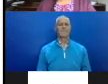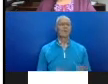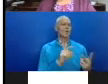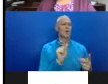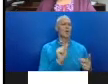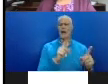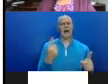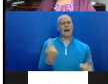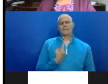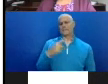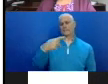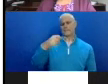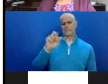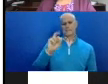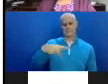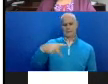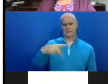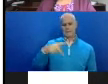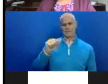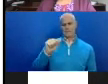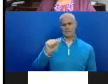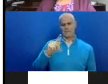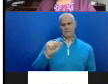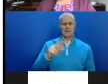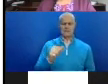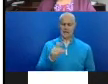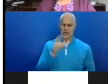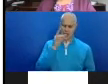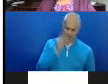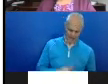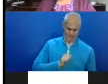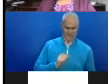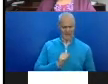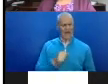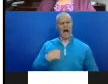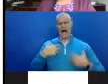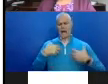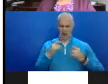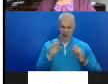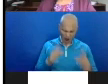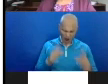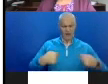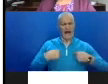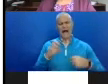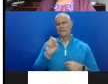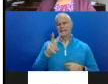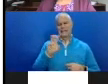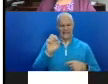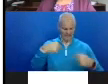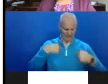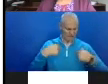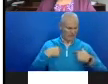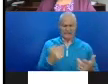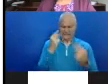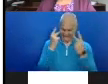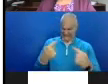perpetrators. So you get guys who also come in with a self-loathing, like I'm no good, I'm terrible, I'm bad, I'm evil, and this is just more evidence of that.